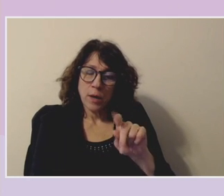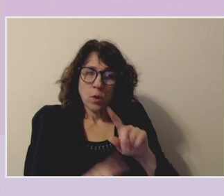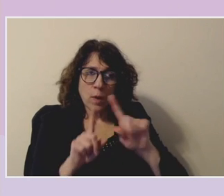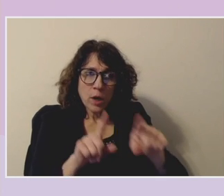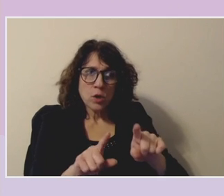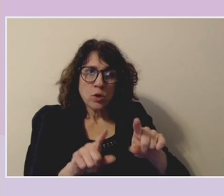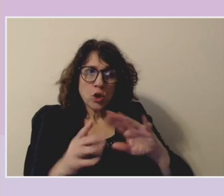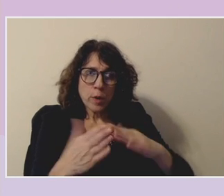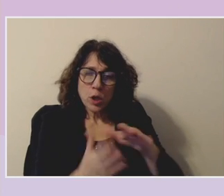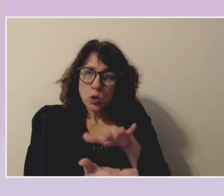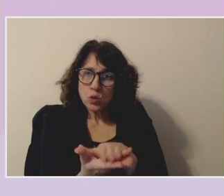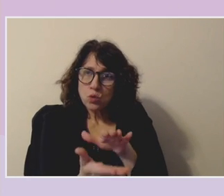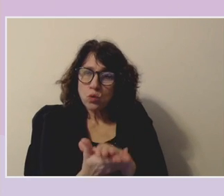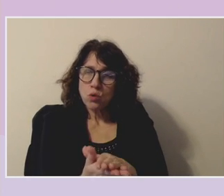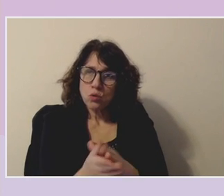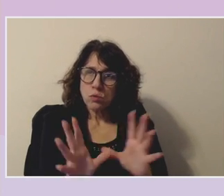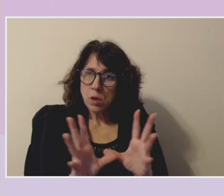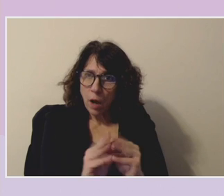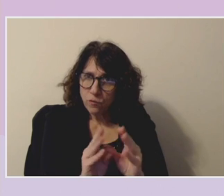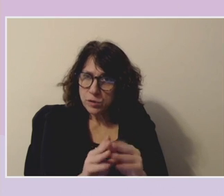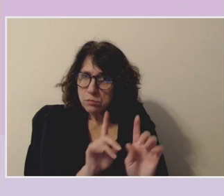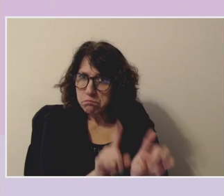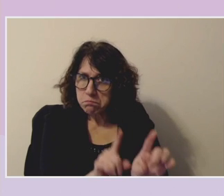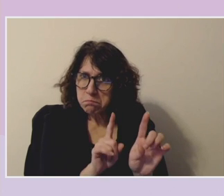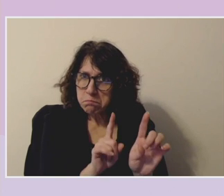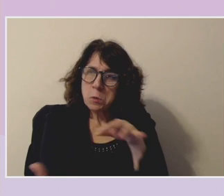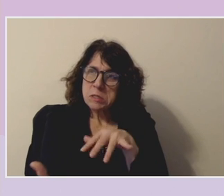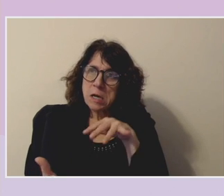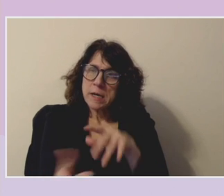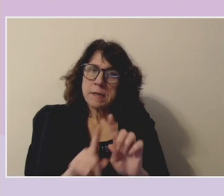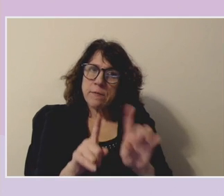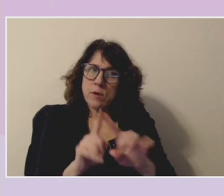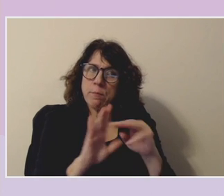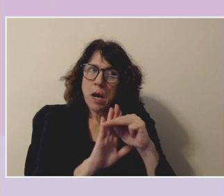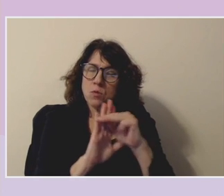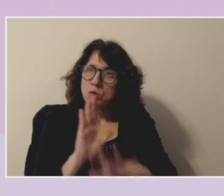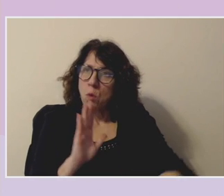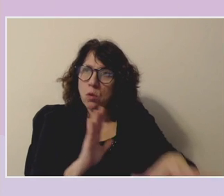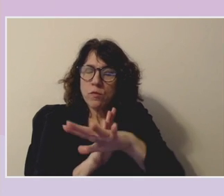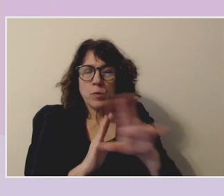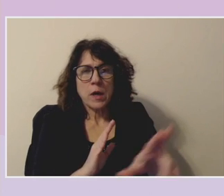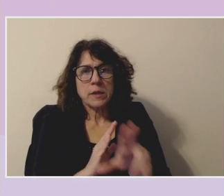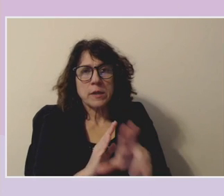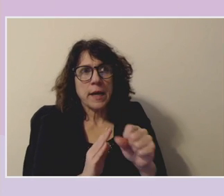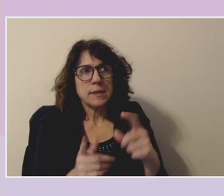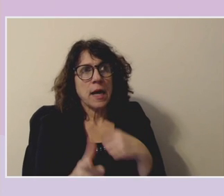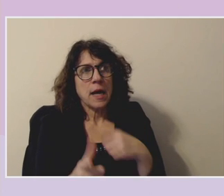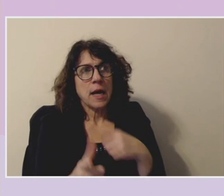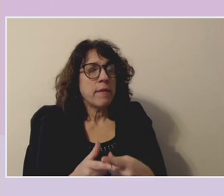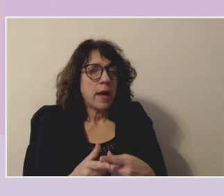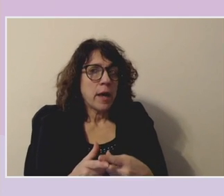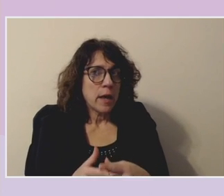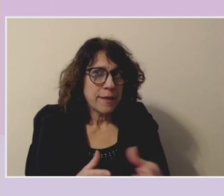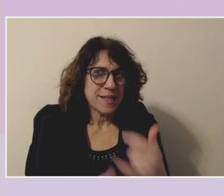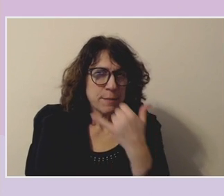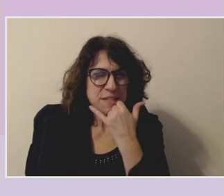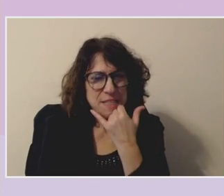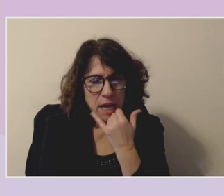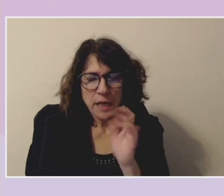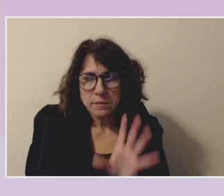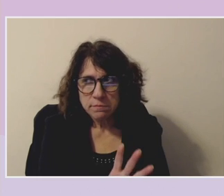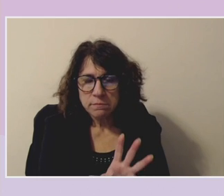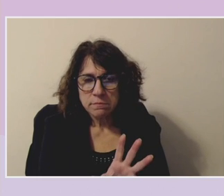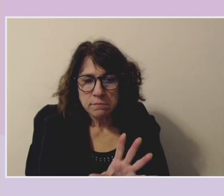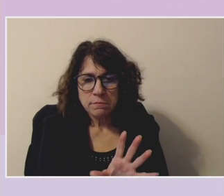conferences. We studied different models around the U.S. And then this is the mistake I would say we made was